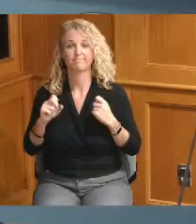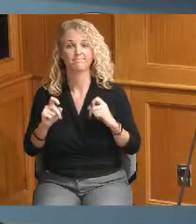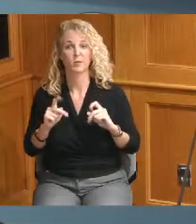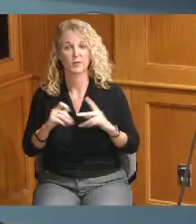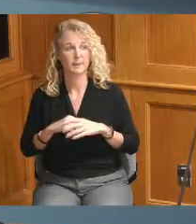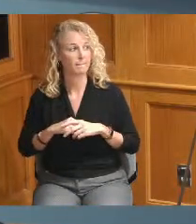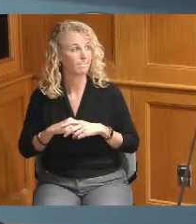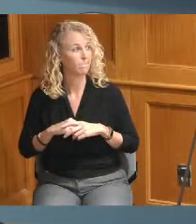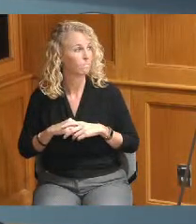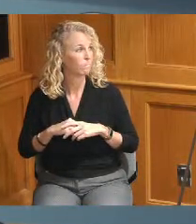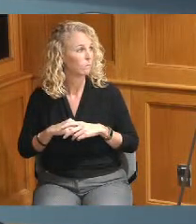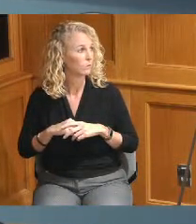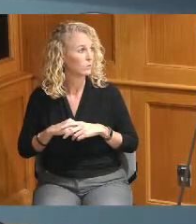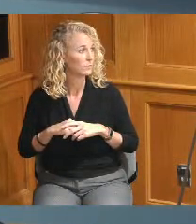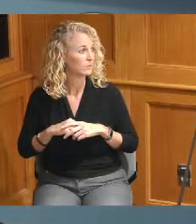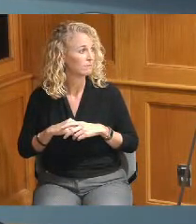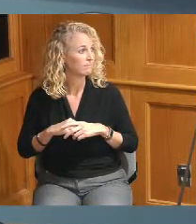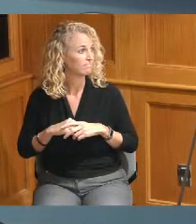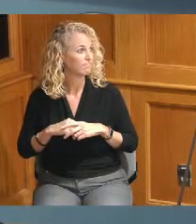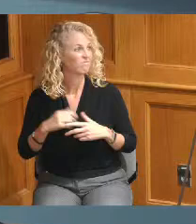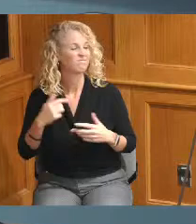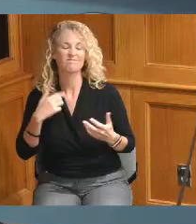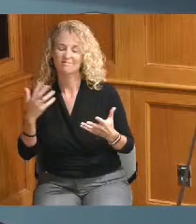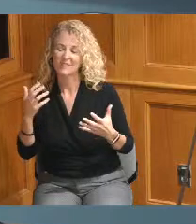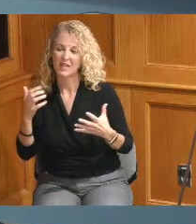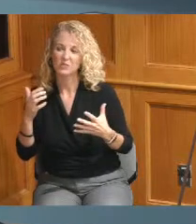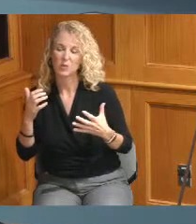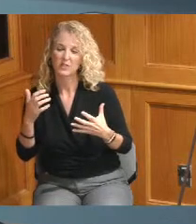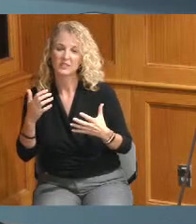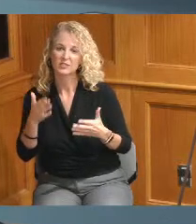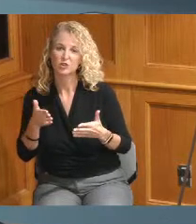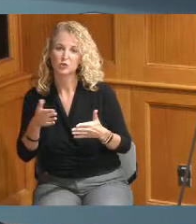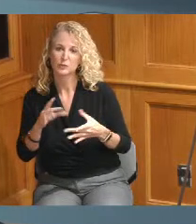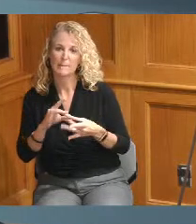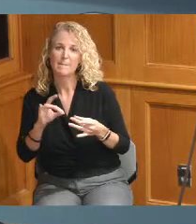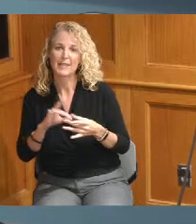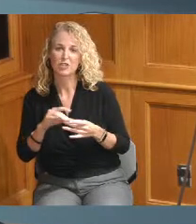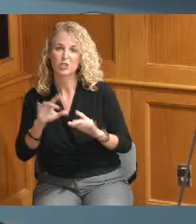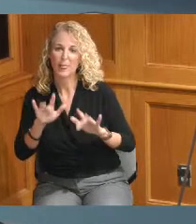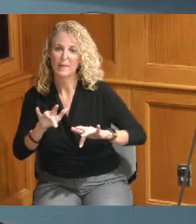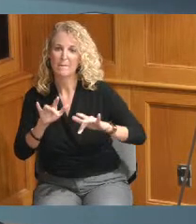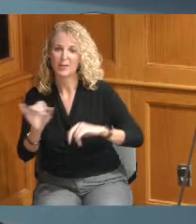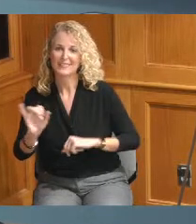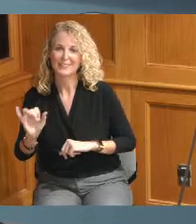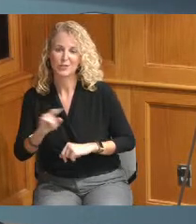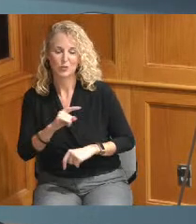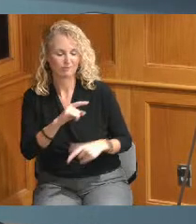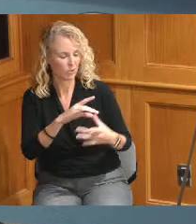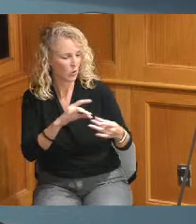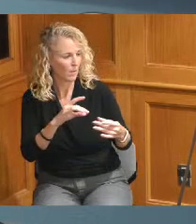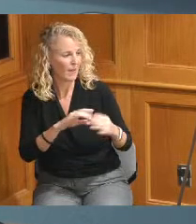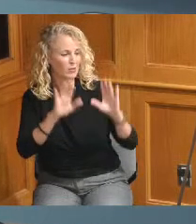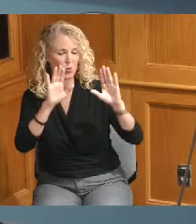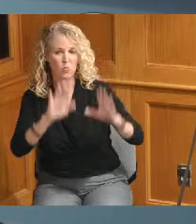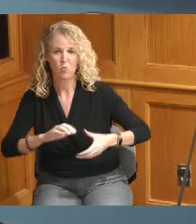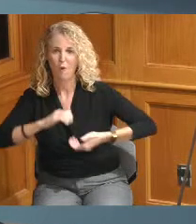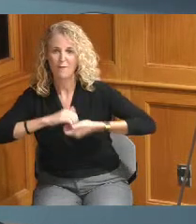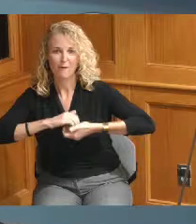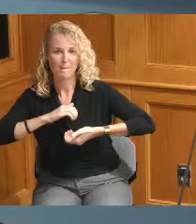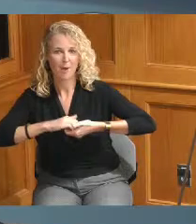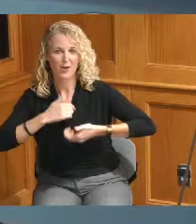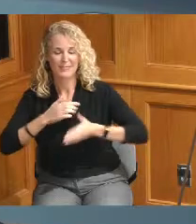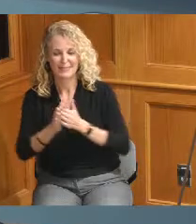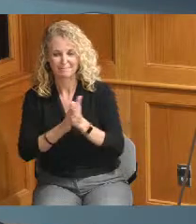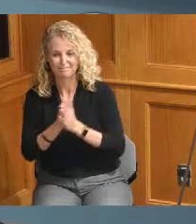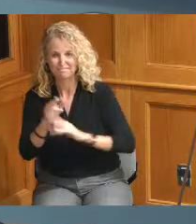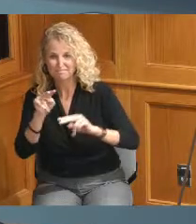you. I too wanted to call out the Mercy item. And as you say, Commissioner, they've been great partners to us, and I'm looking forward